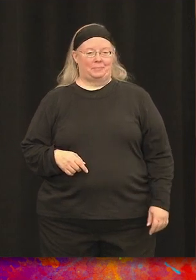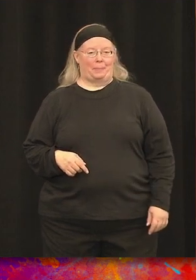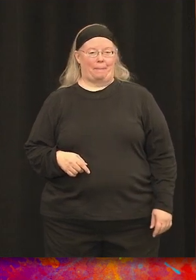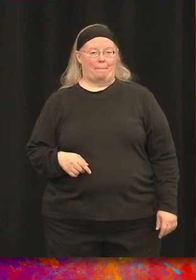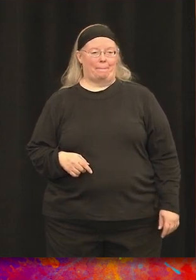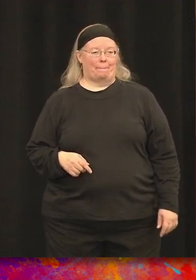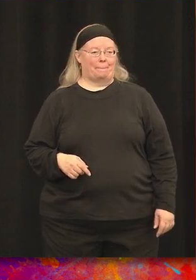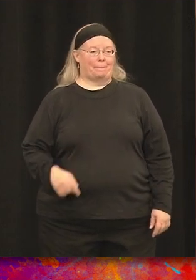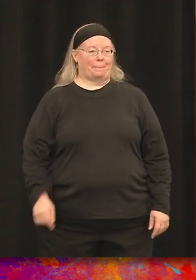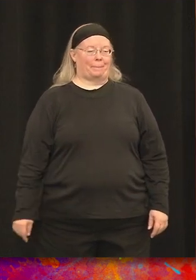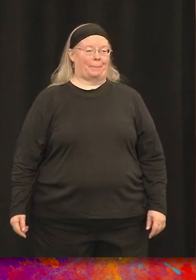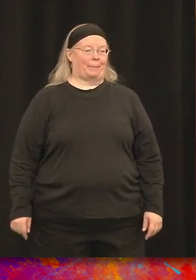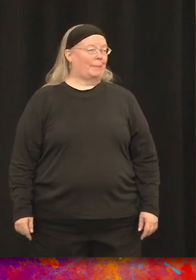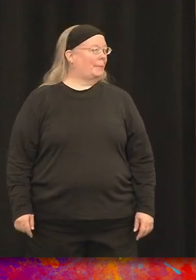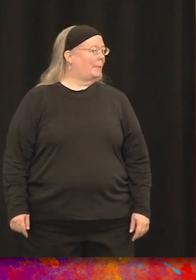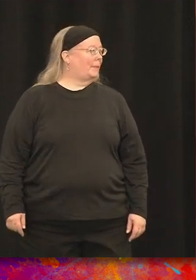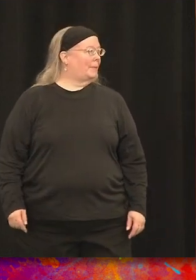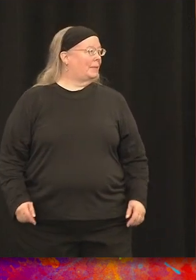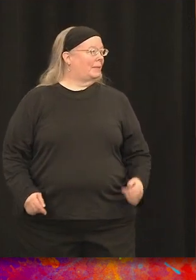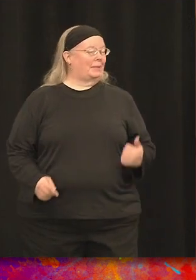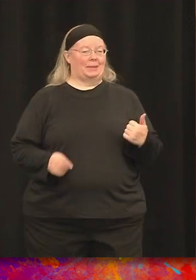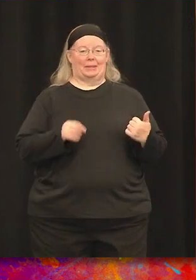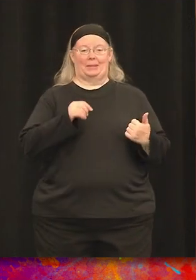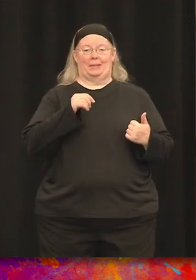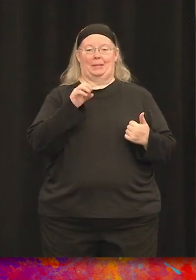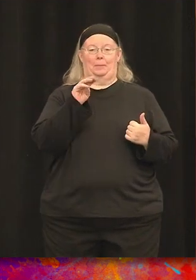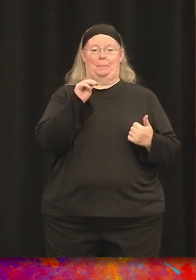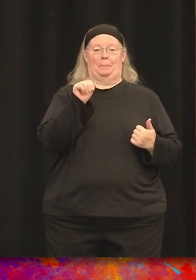Can I say a few words? Yes, please.